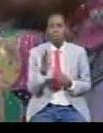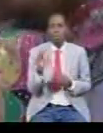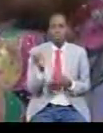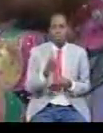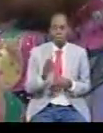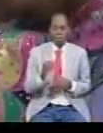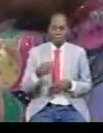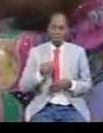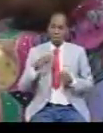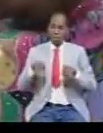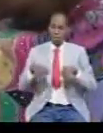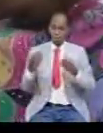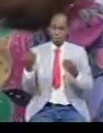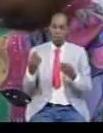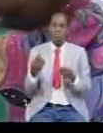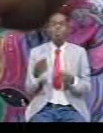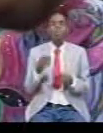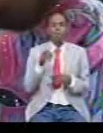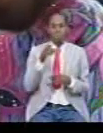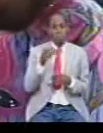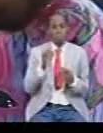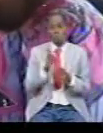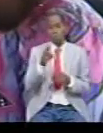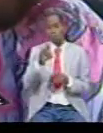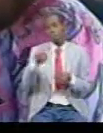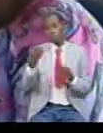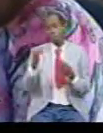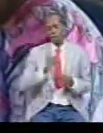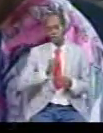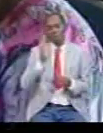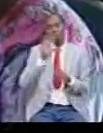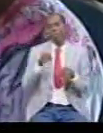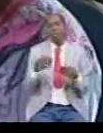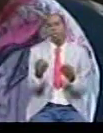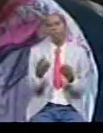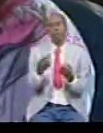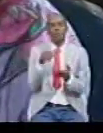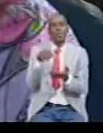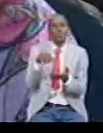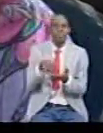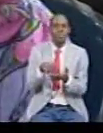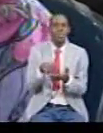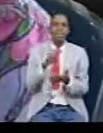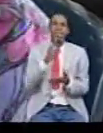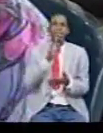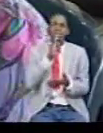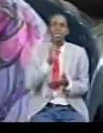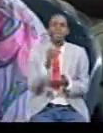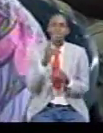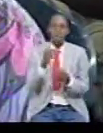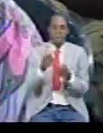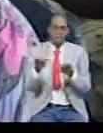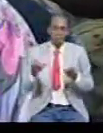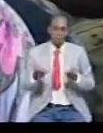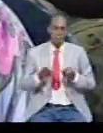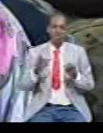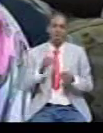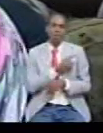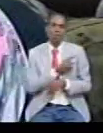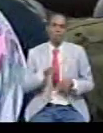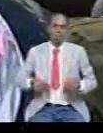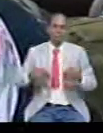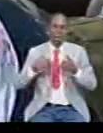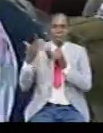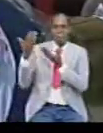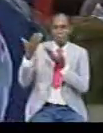thou goest, I will go. This is the place the Lord has brought you.